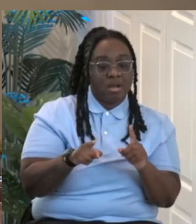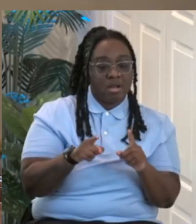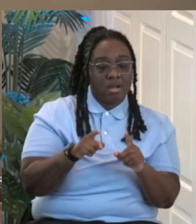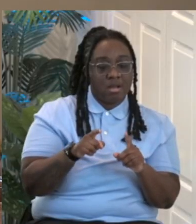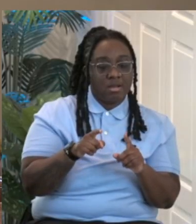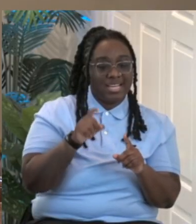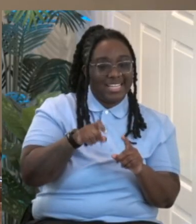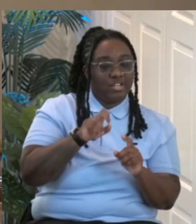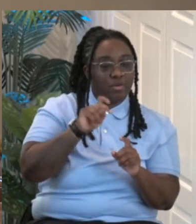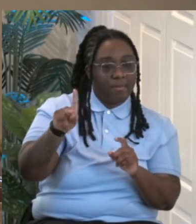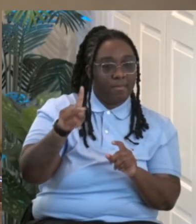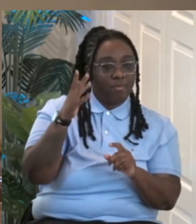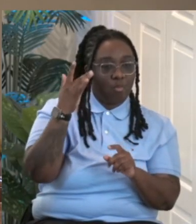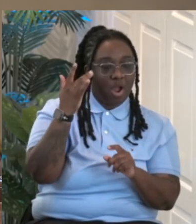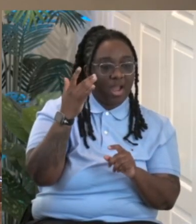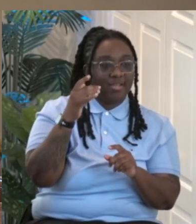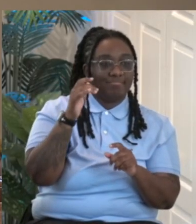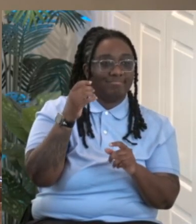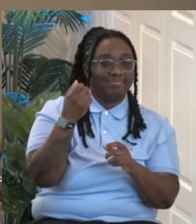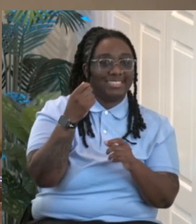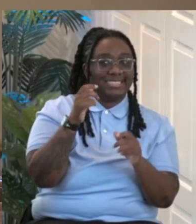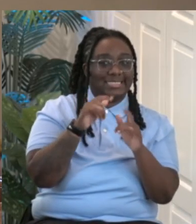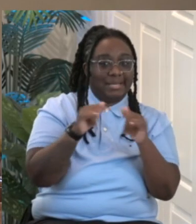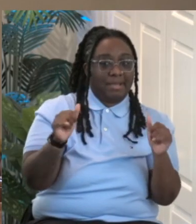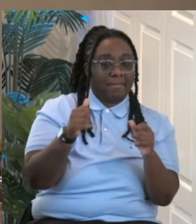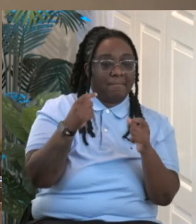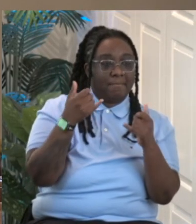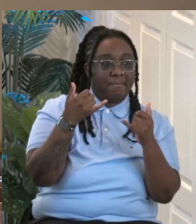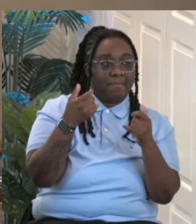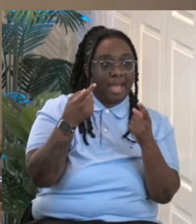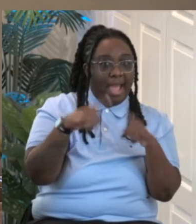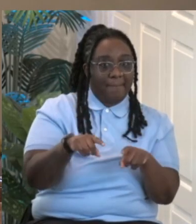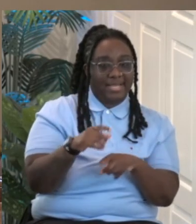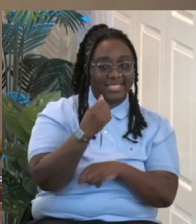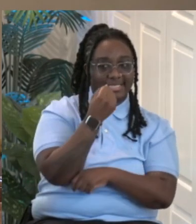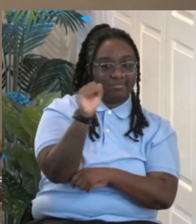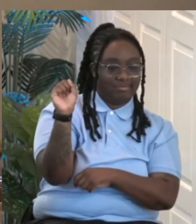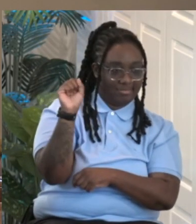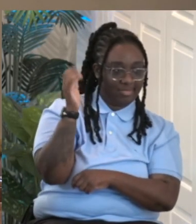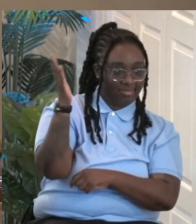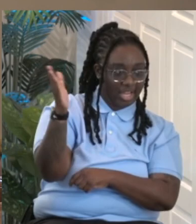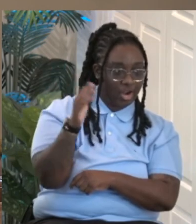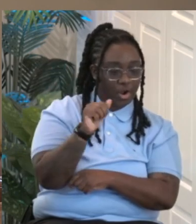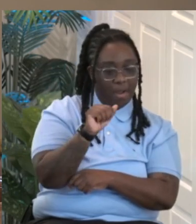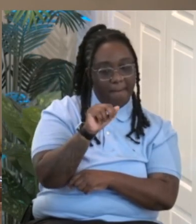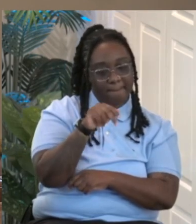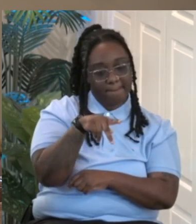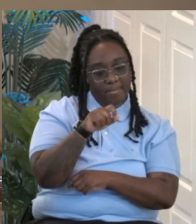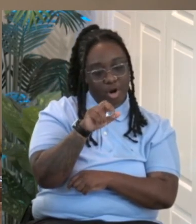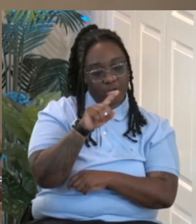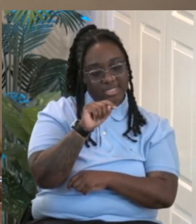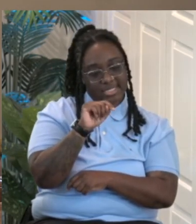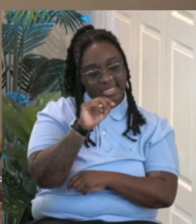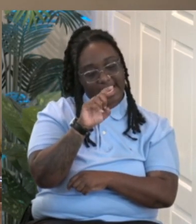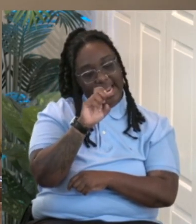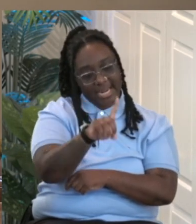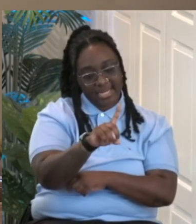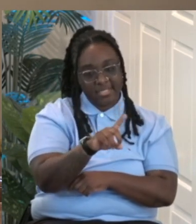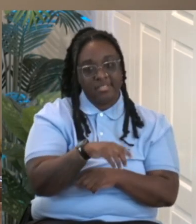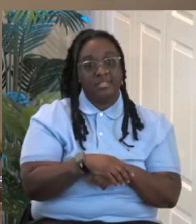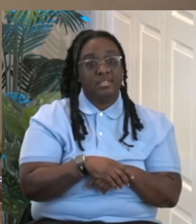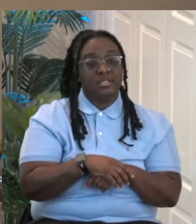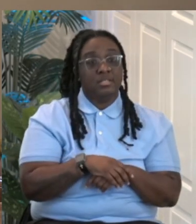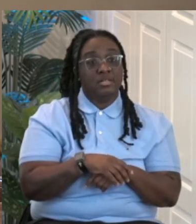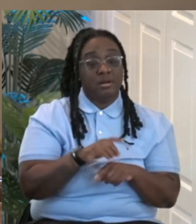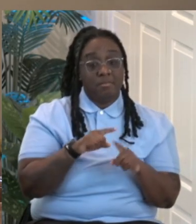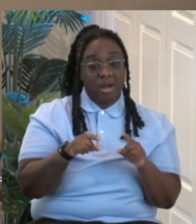told me, I used to have Wednesdays, I would have lunch with him, and his name was Adamson. And he says, when I go back, they're going to kill